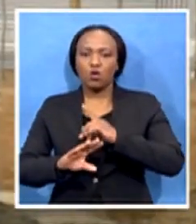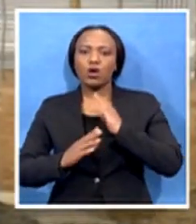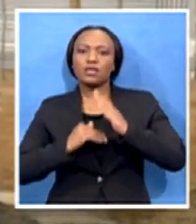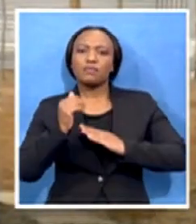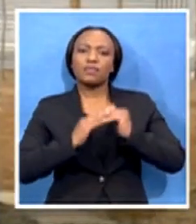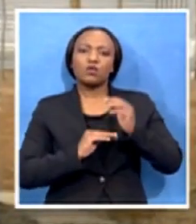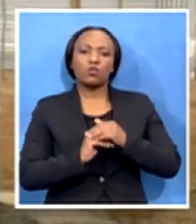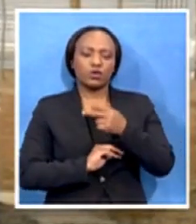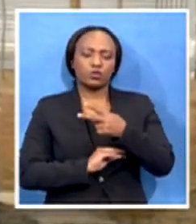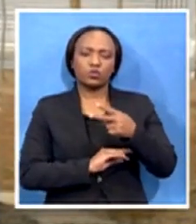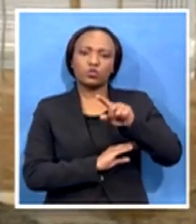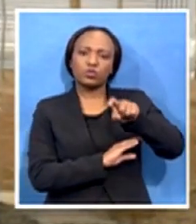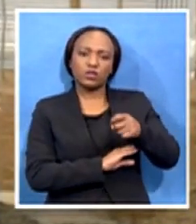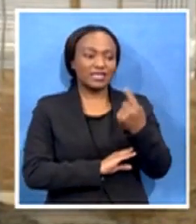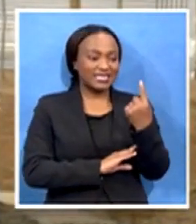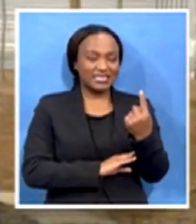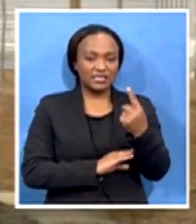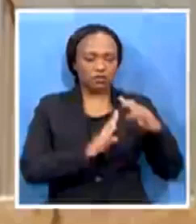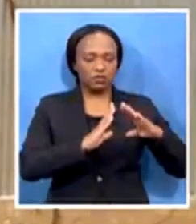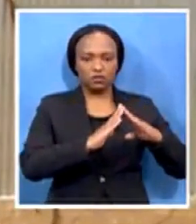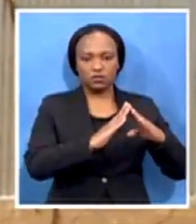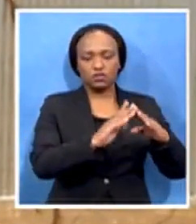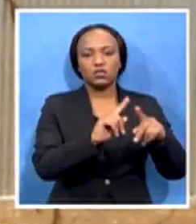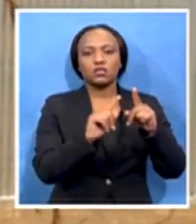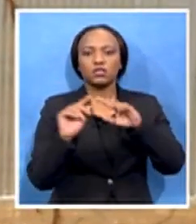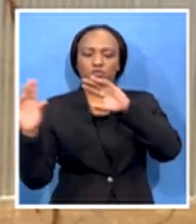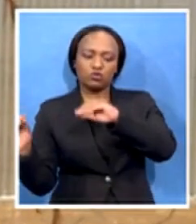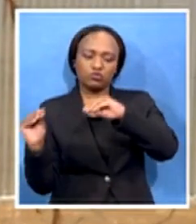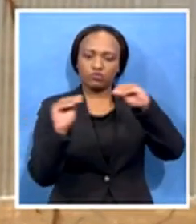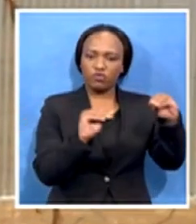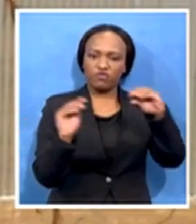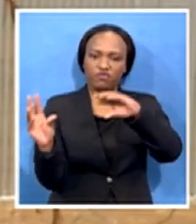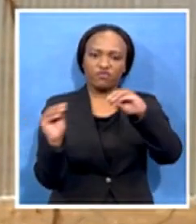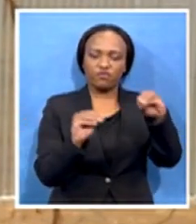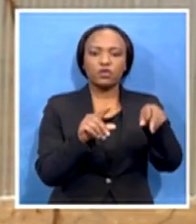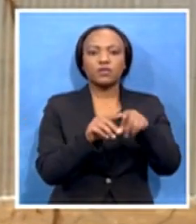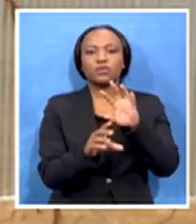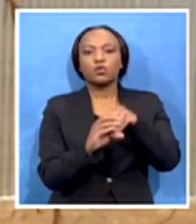household, including relocation costs and toilets. It says there are plans to build